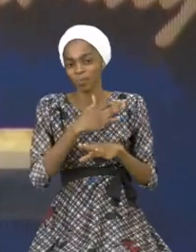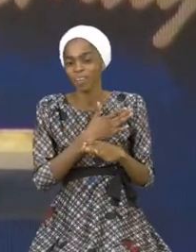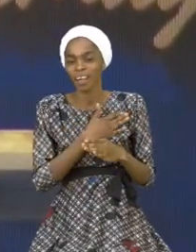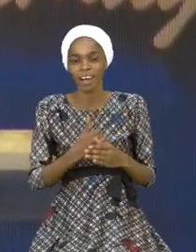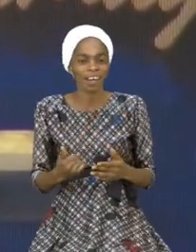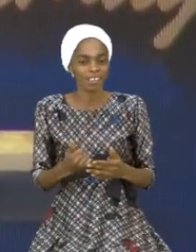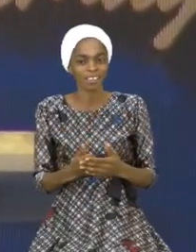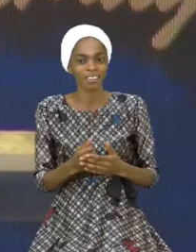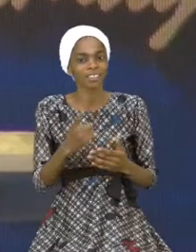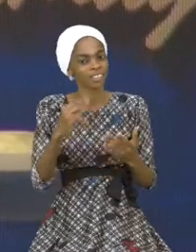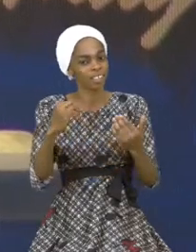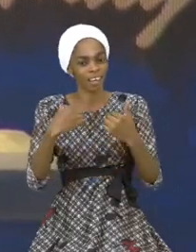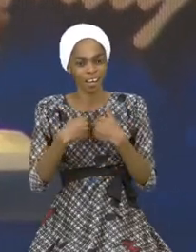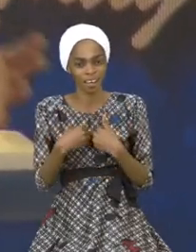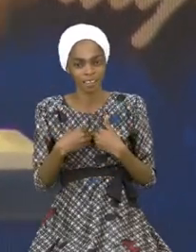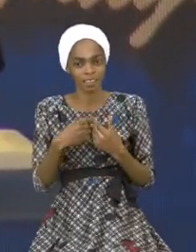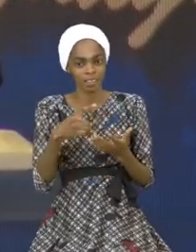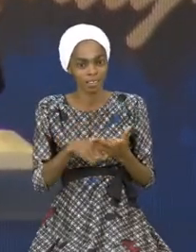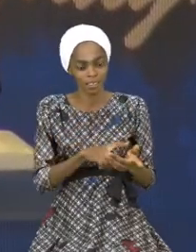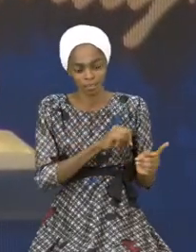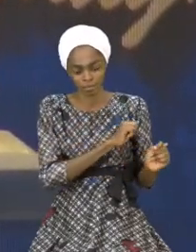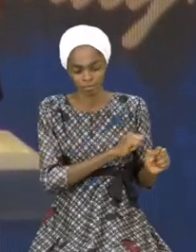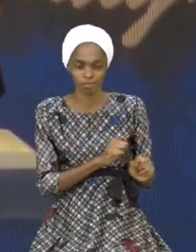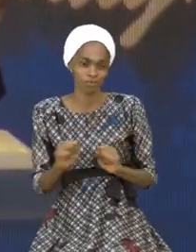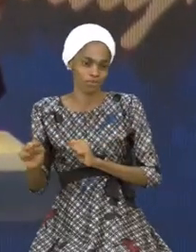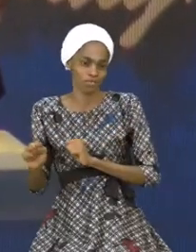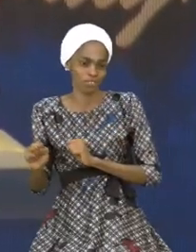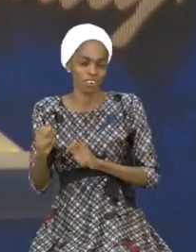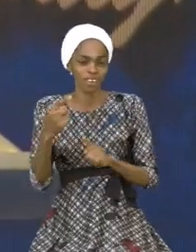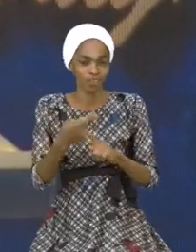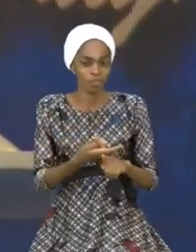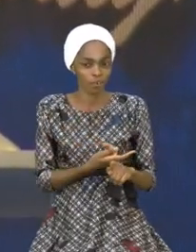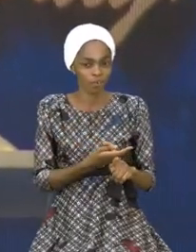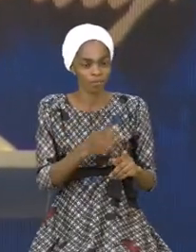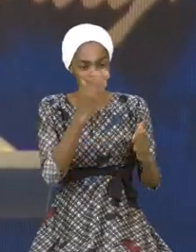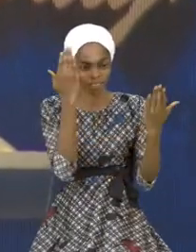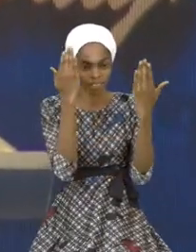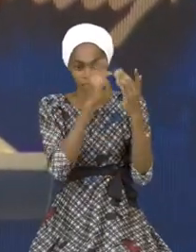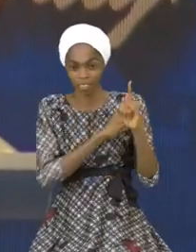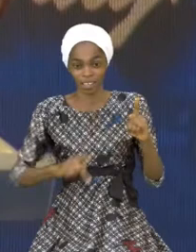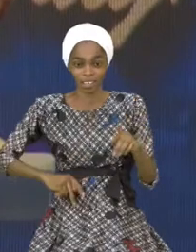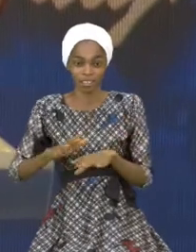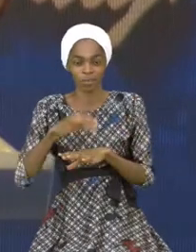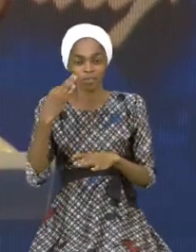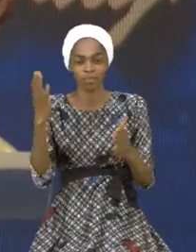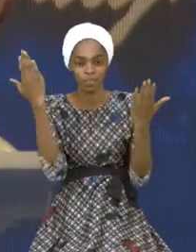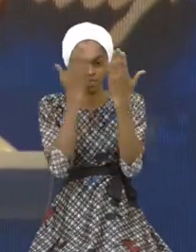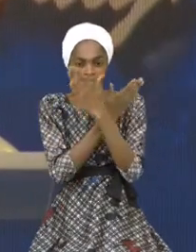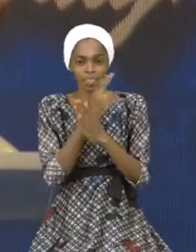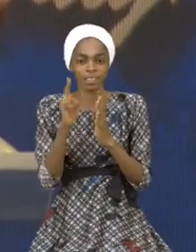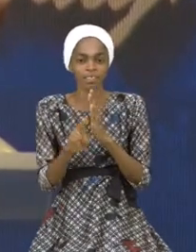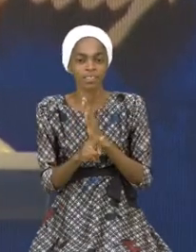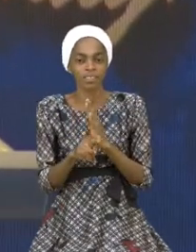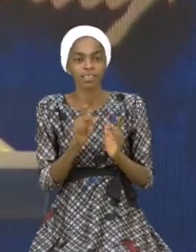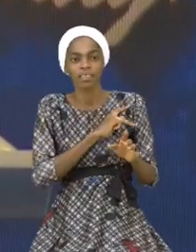they add this translation from the kingdom of darkness, kingdom